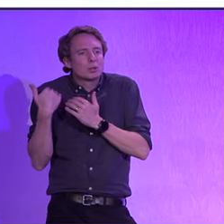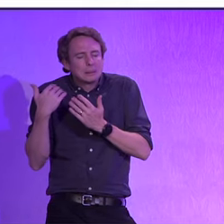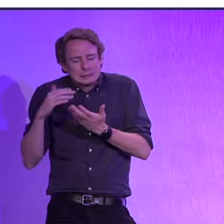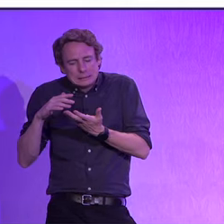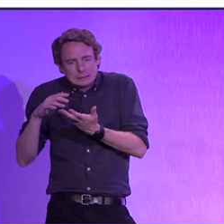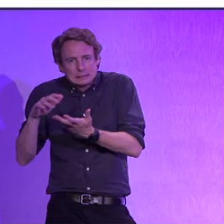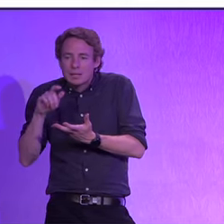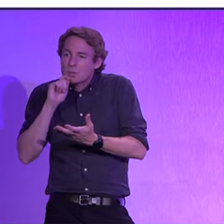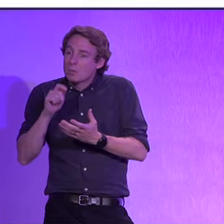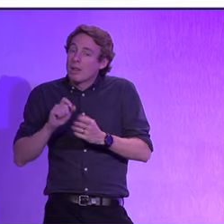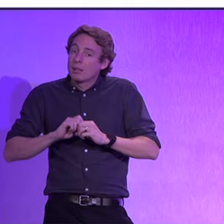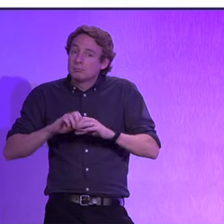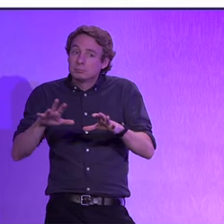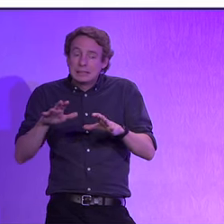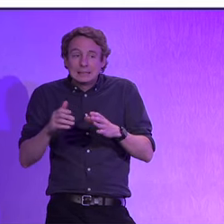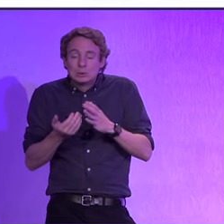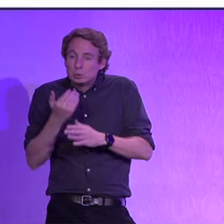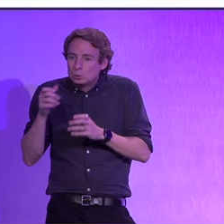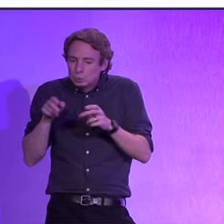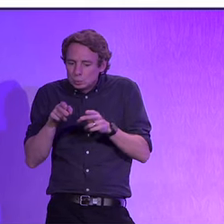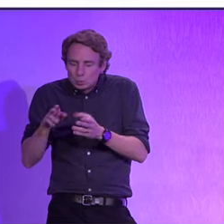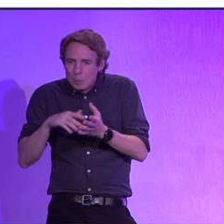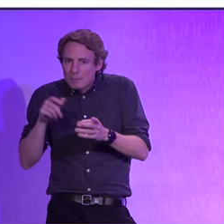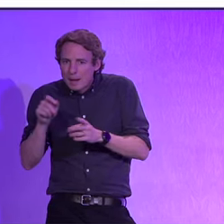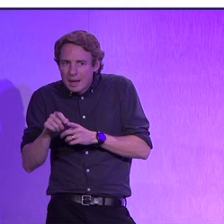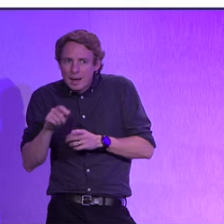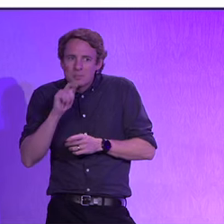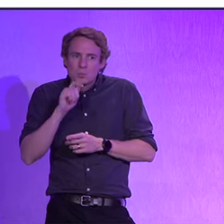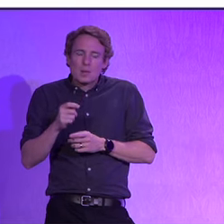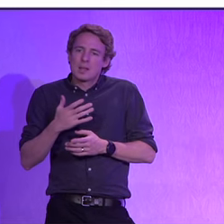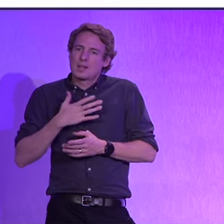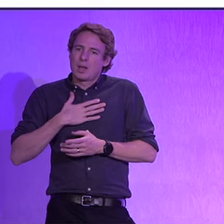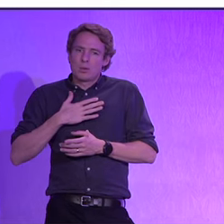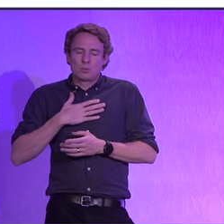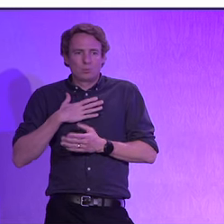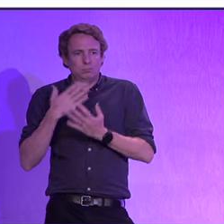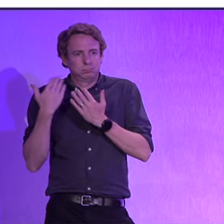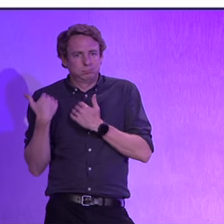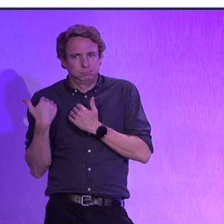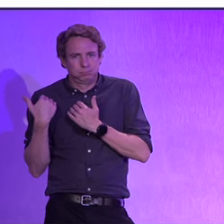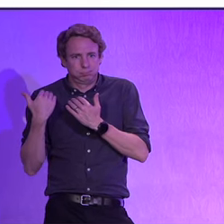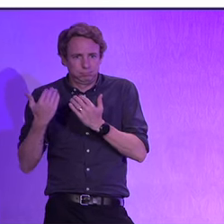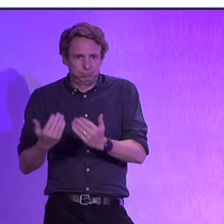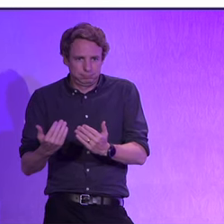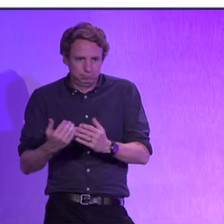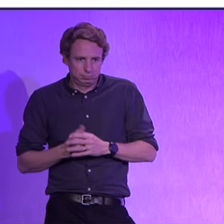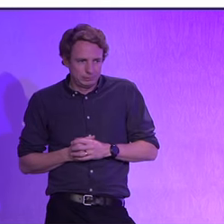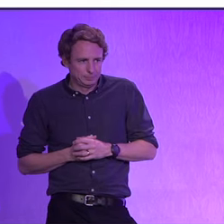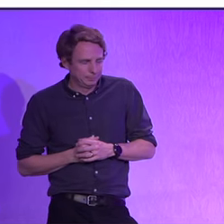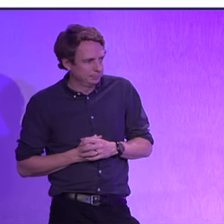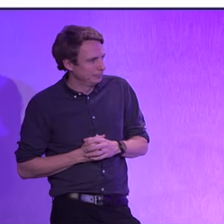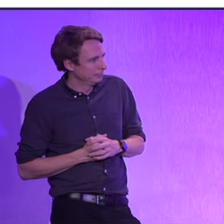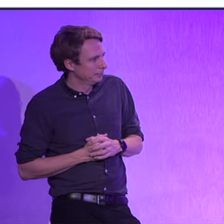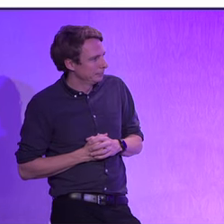greater responsibilities, perhaps heralding releases, charting the roadmap, thus easing thine own weighty,